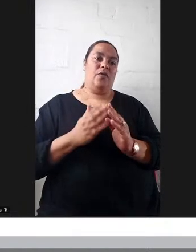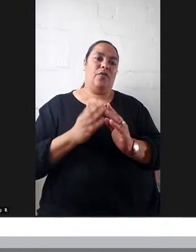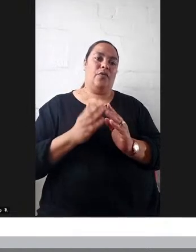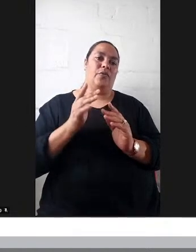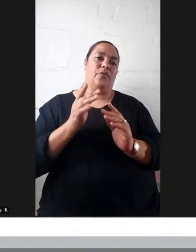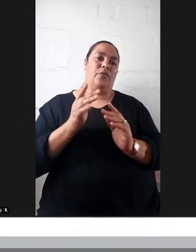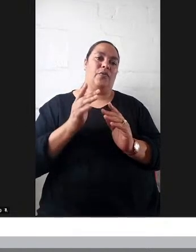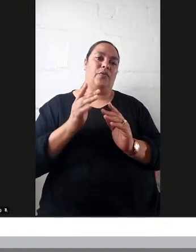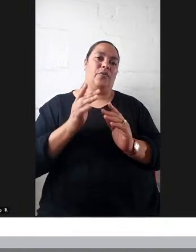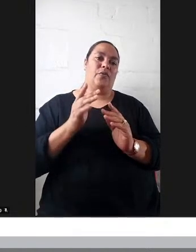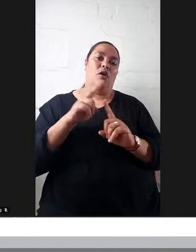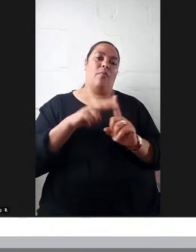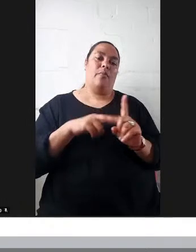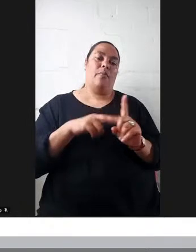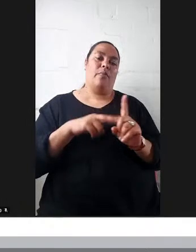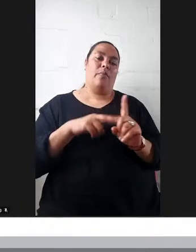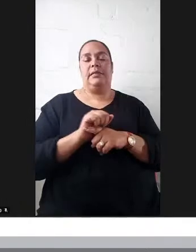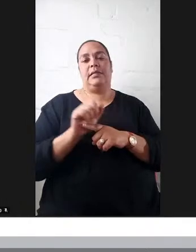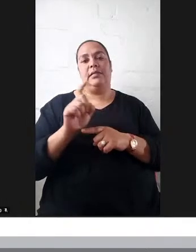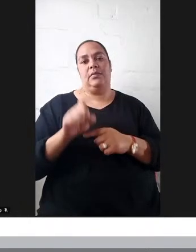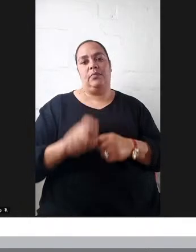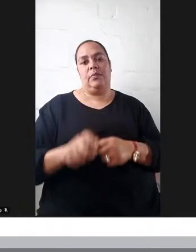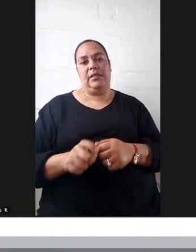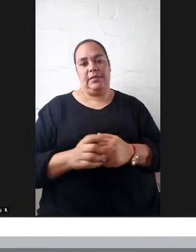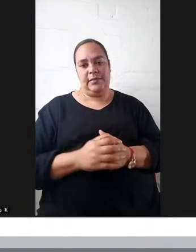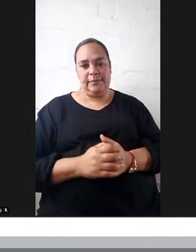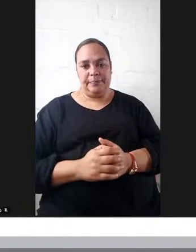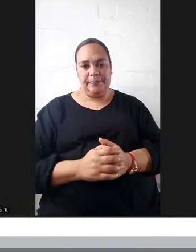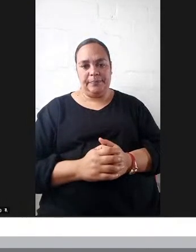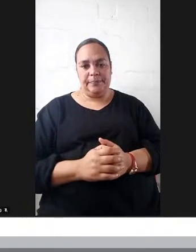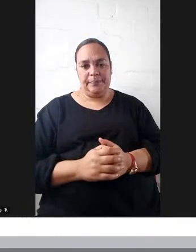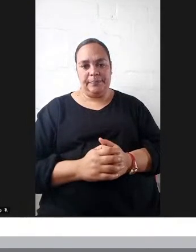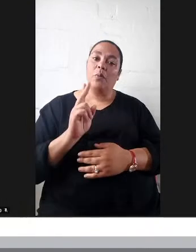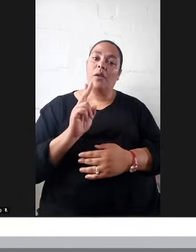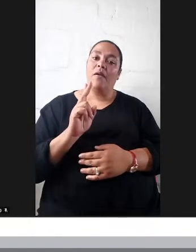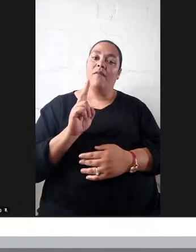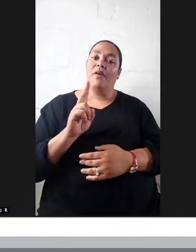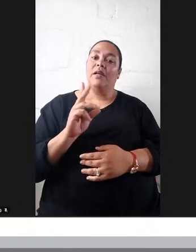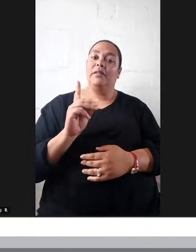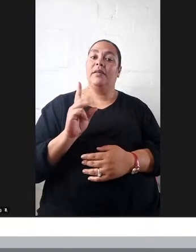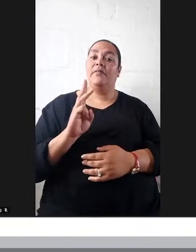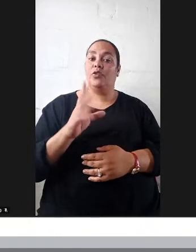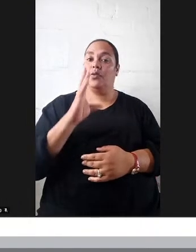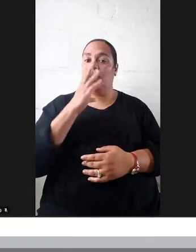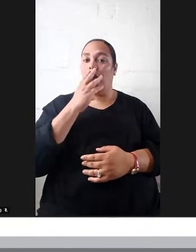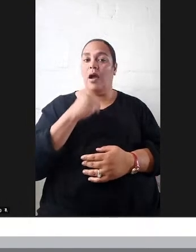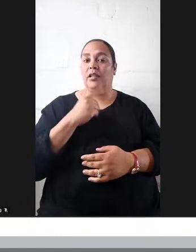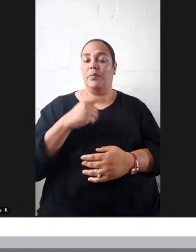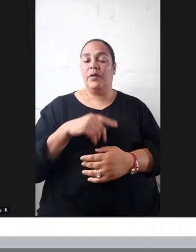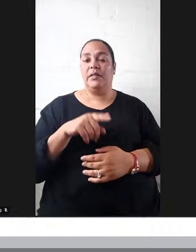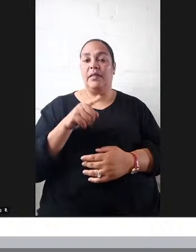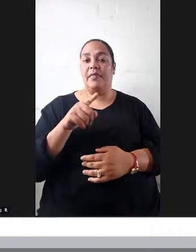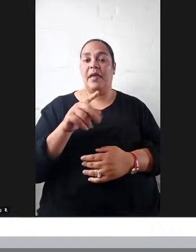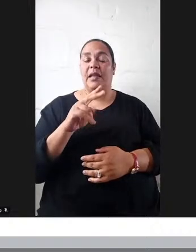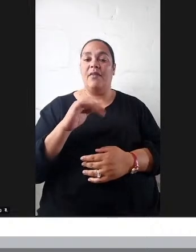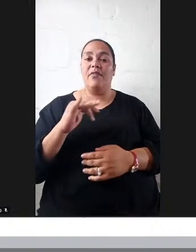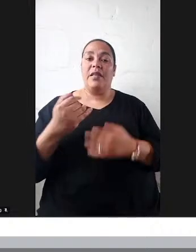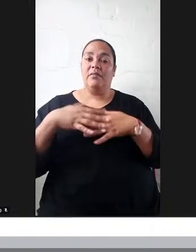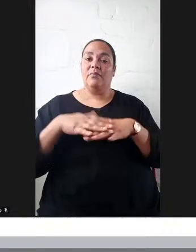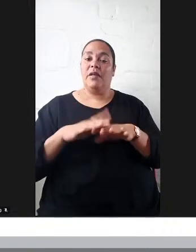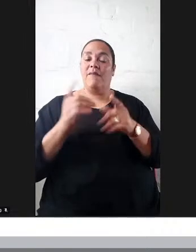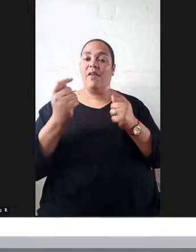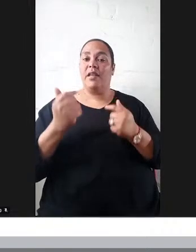compliance exercises. Honourable van der Westhuizen, you asked on the IFMS, the Integrated Financial Management